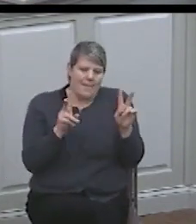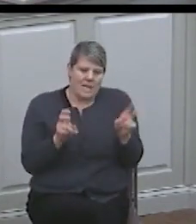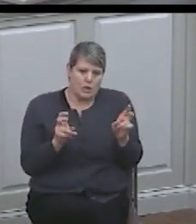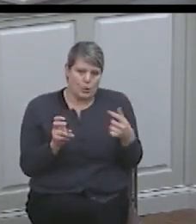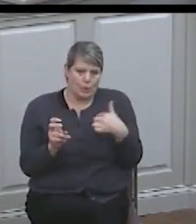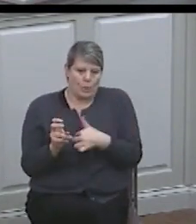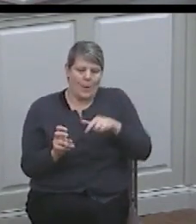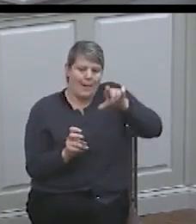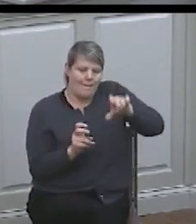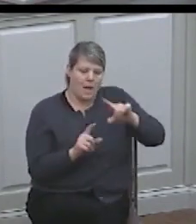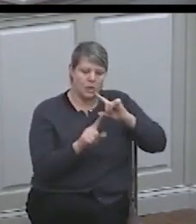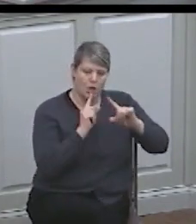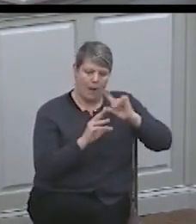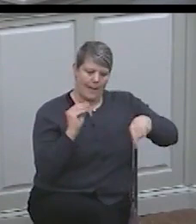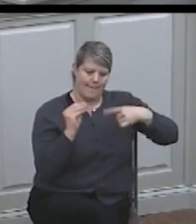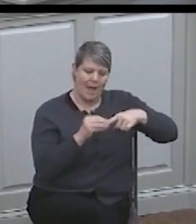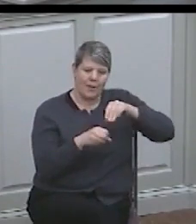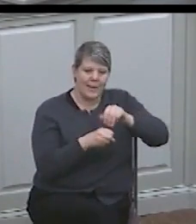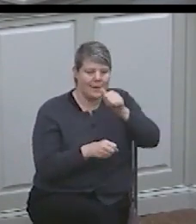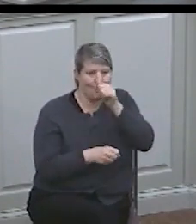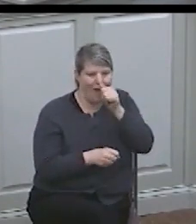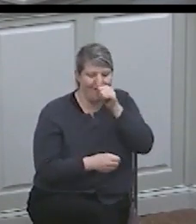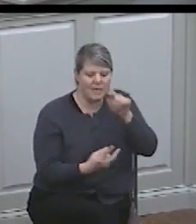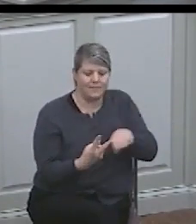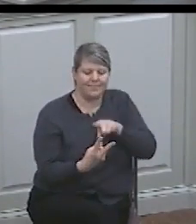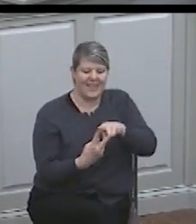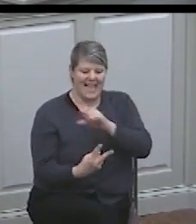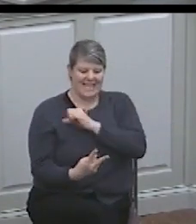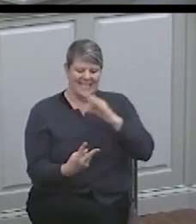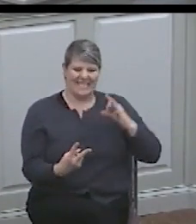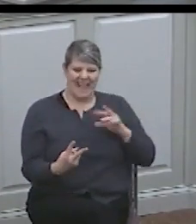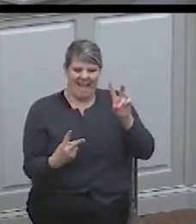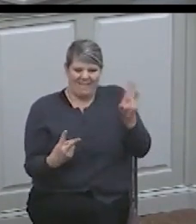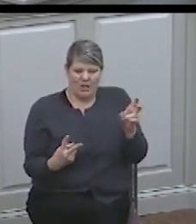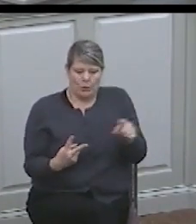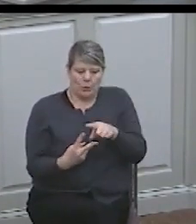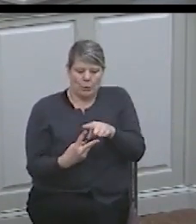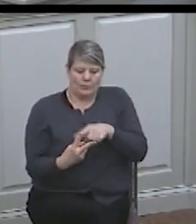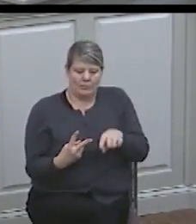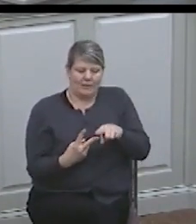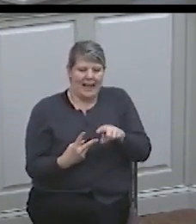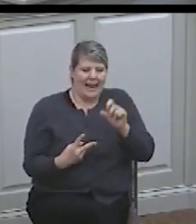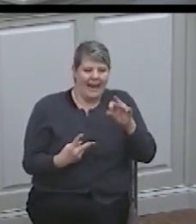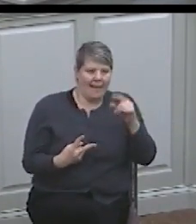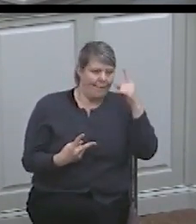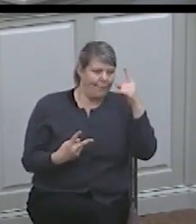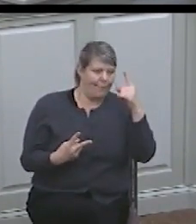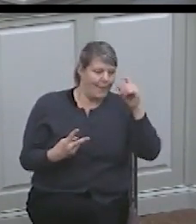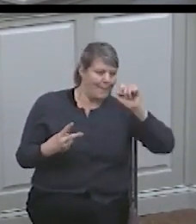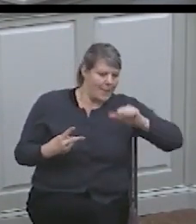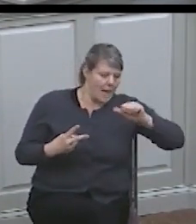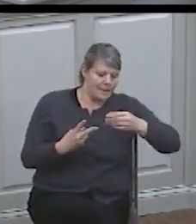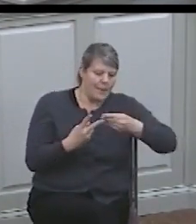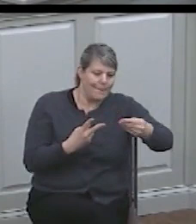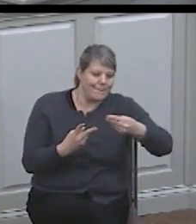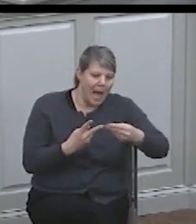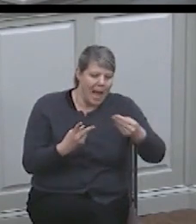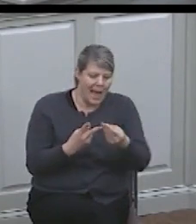Mr. Scott has addressed, that being personnel, being property acquisition, or legal